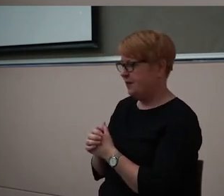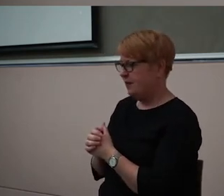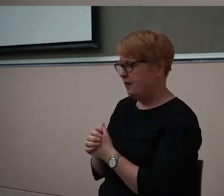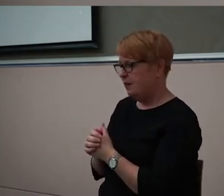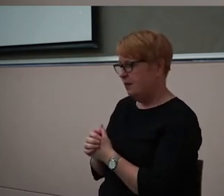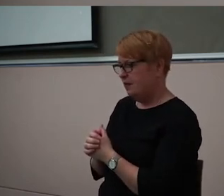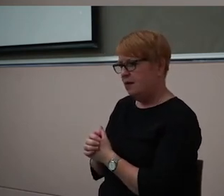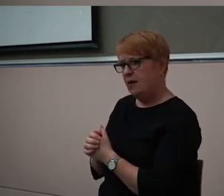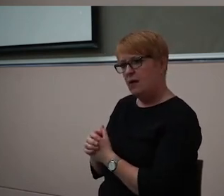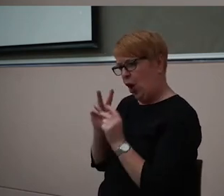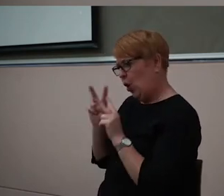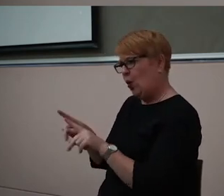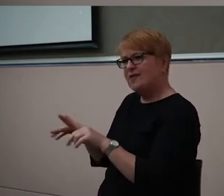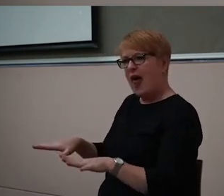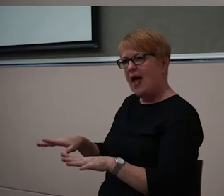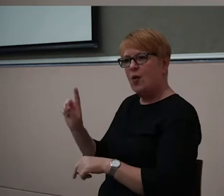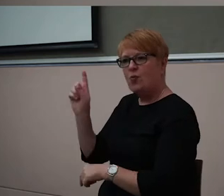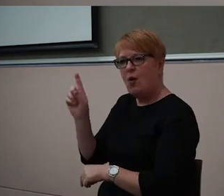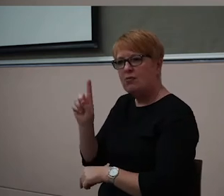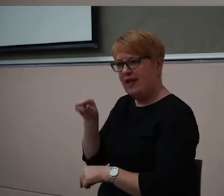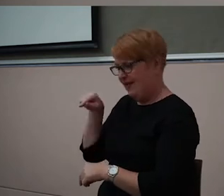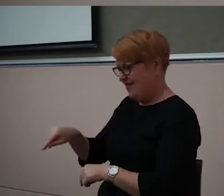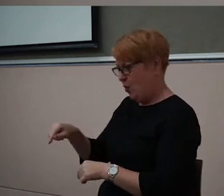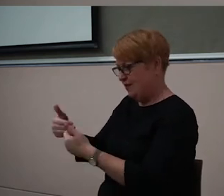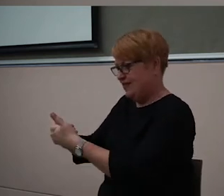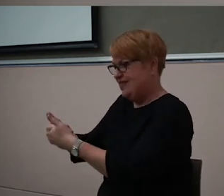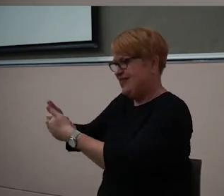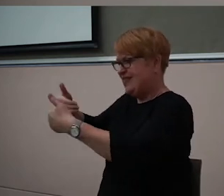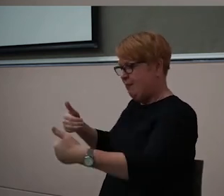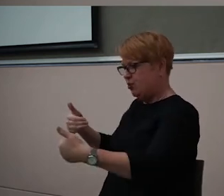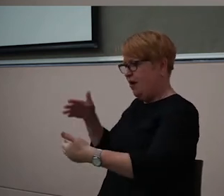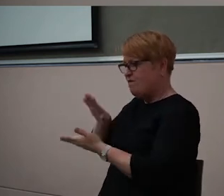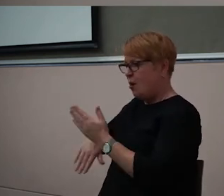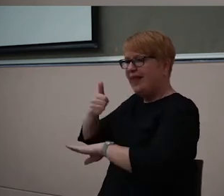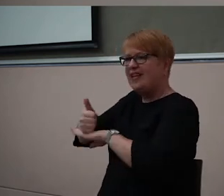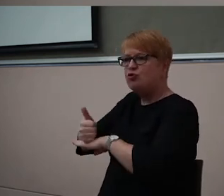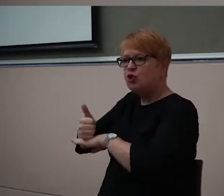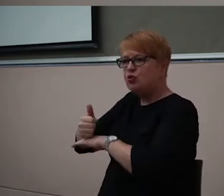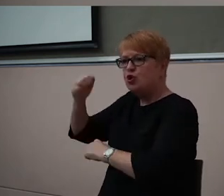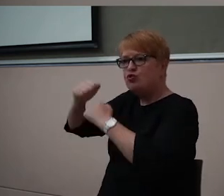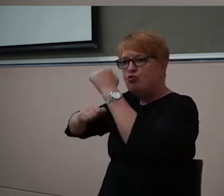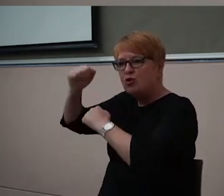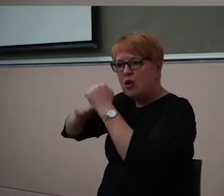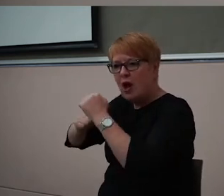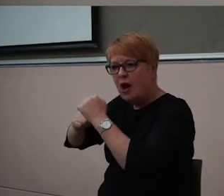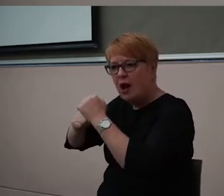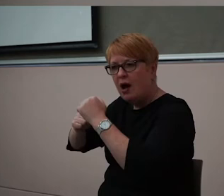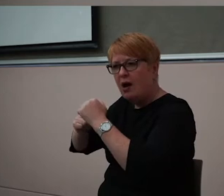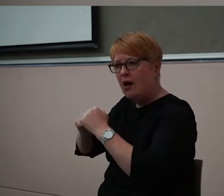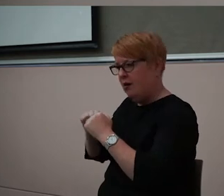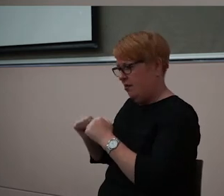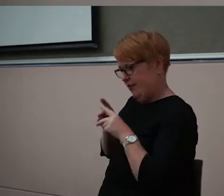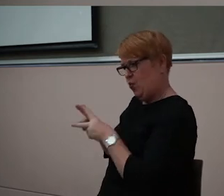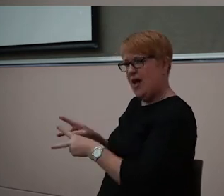what could an archive look like if it was separate from this institutional structure, or that methodology, that